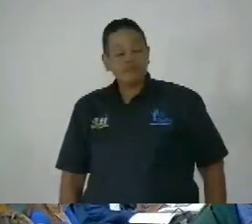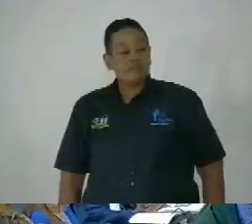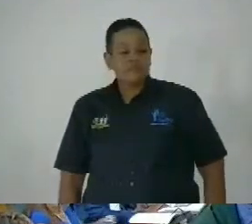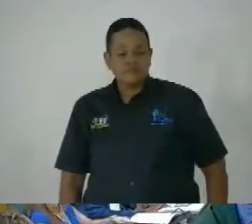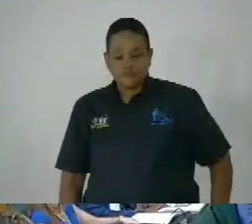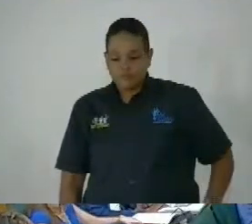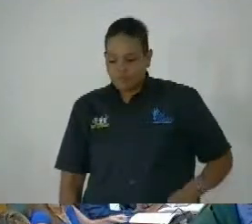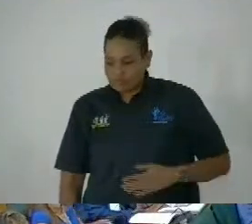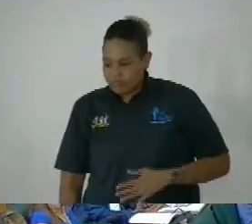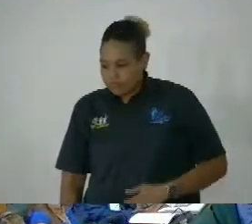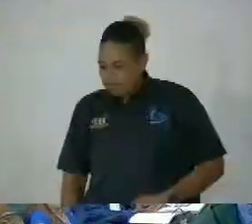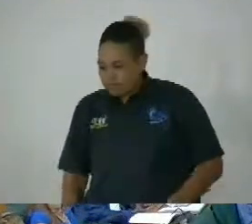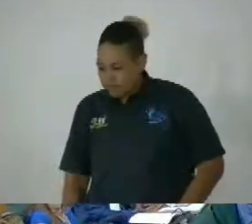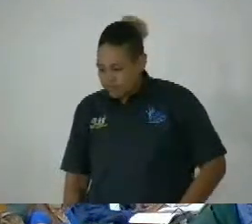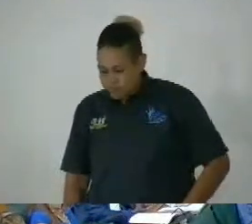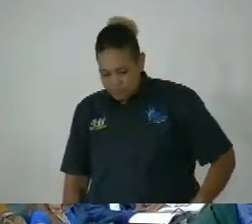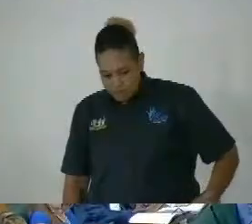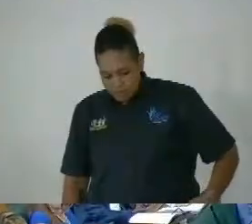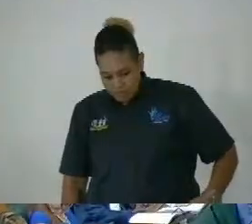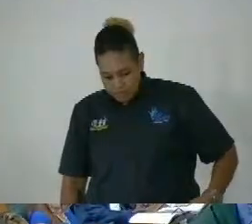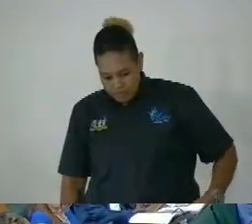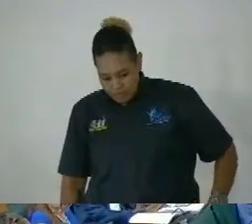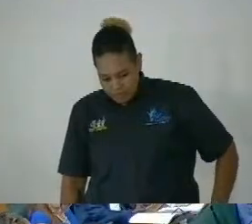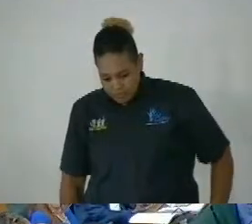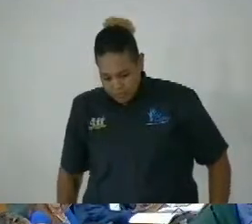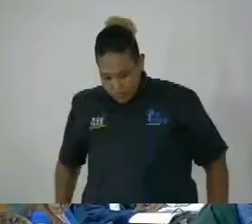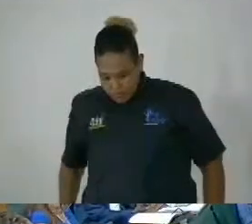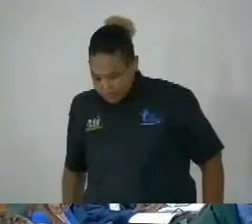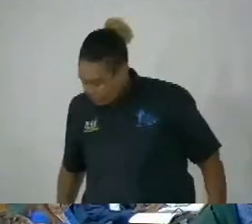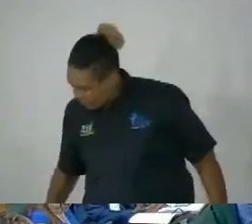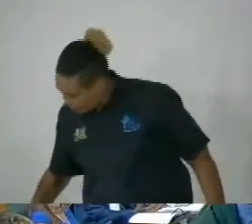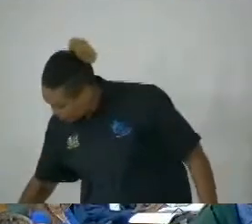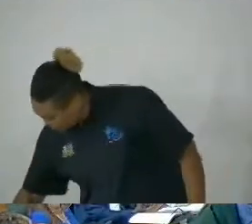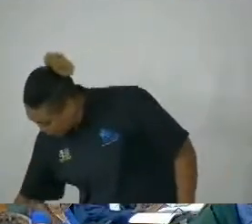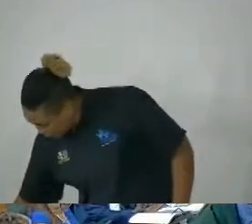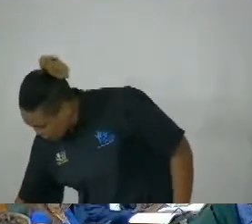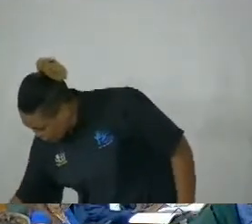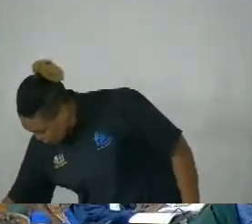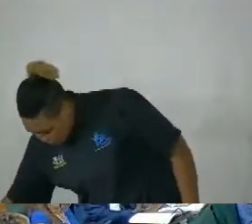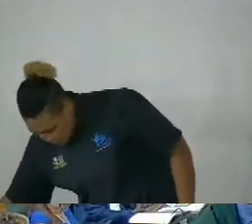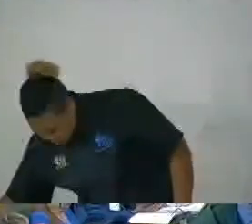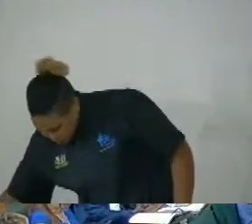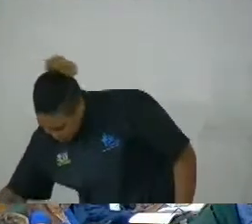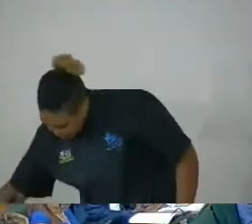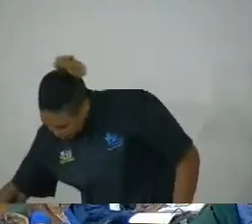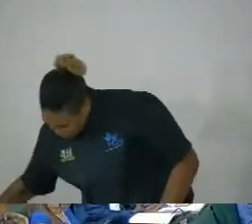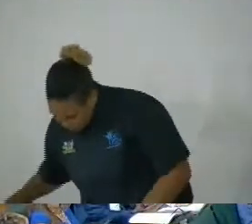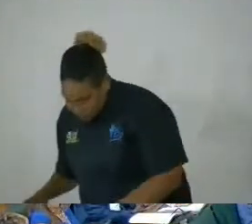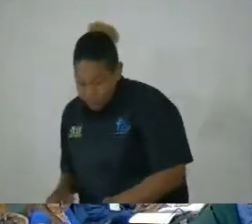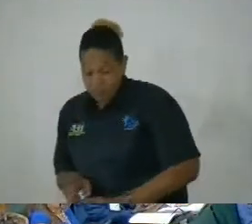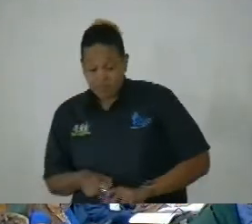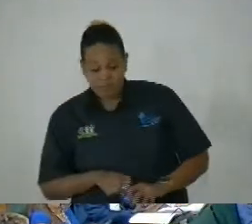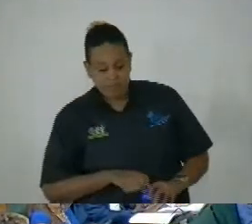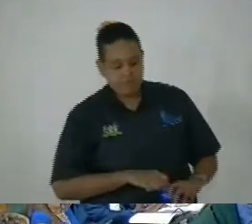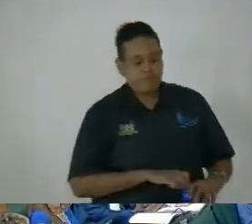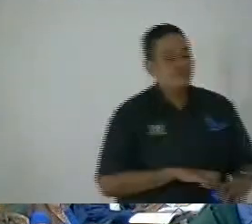No, it's a sufficient time. No. That's enough. It's a 15 minutes you give up. No. I thought that was it. No, it's a sufficient time. How much? So you allow me sufficient